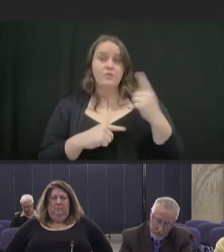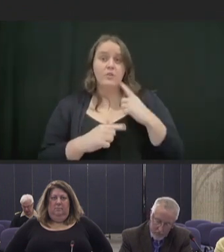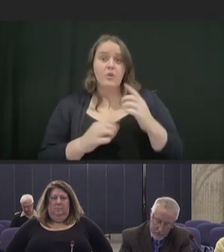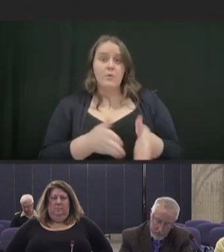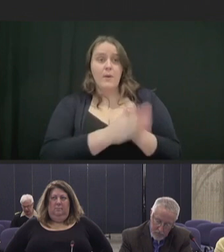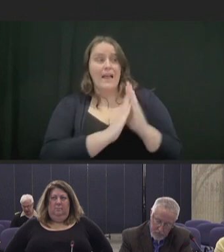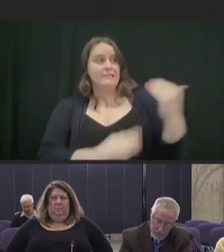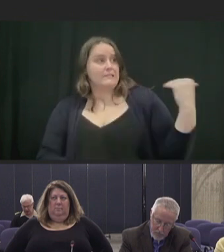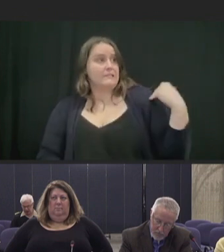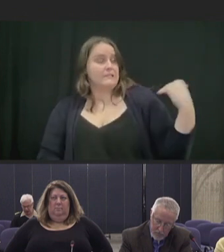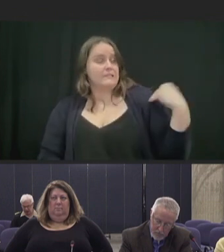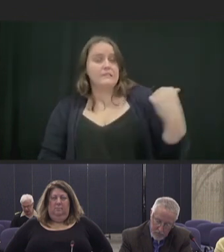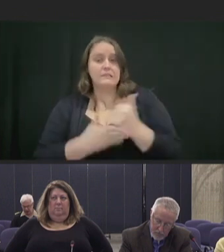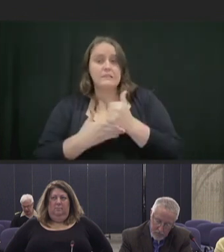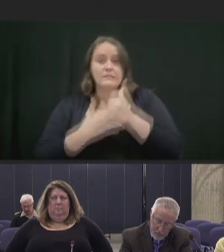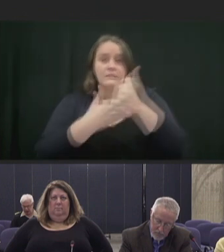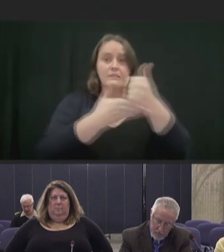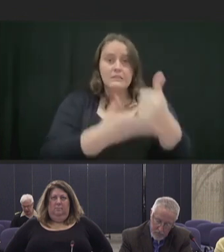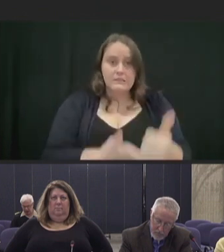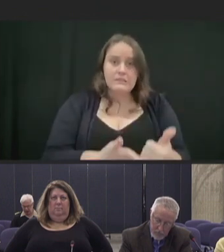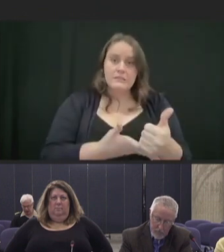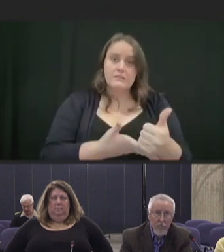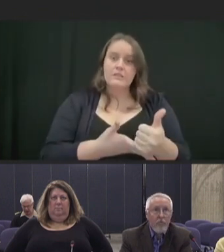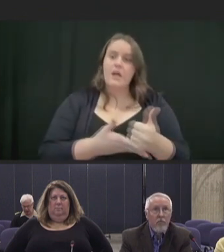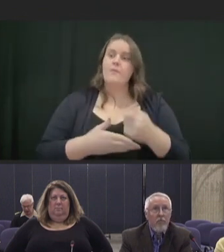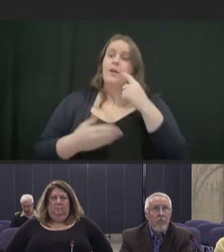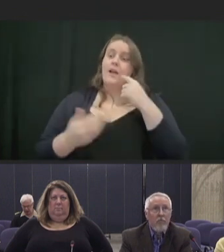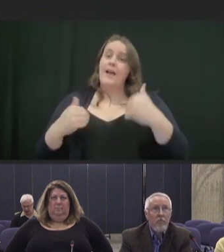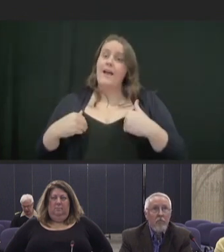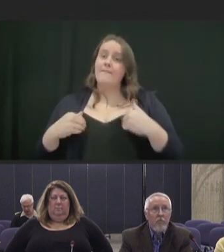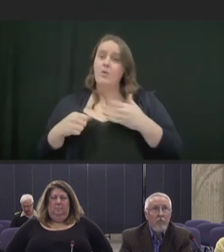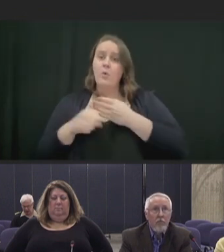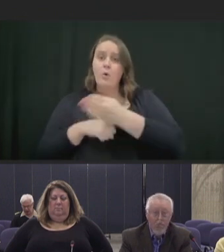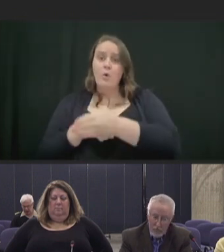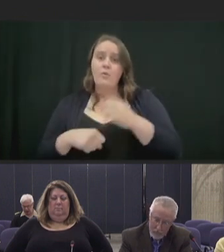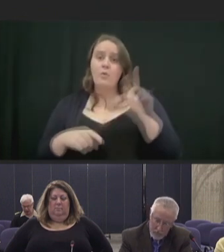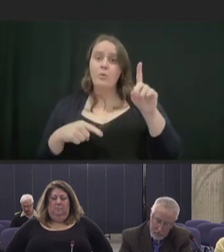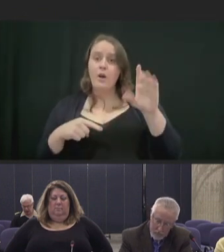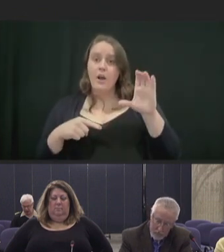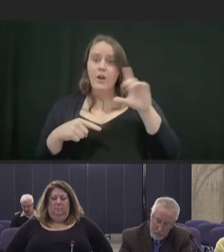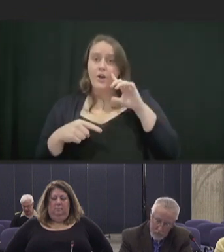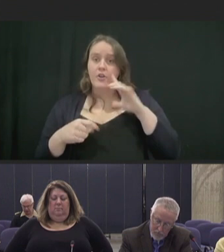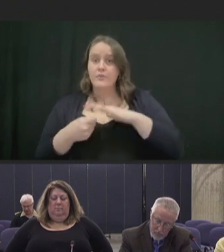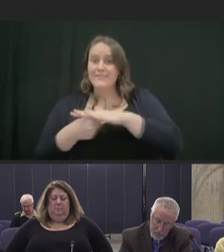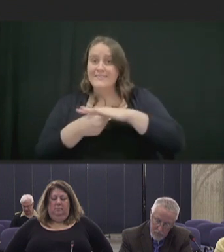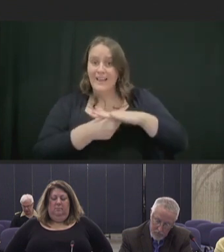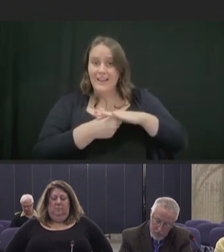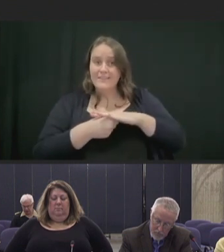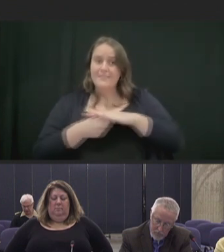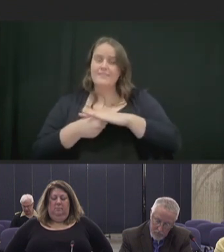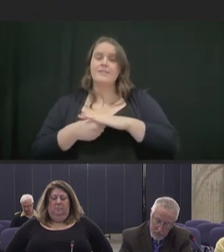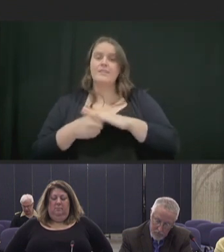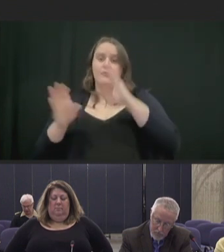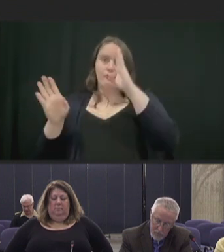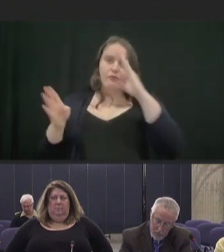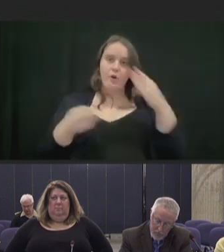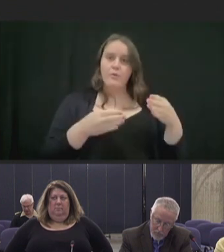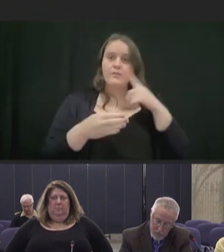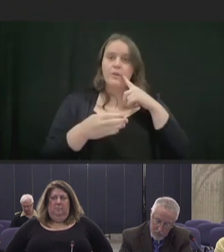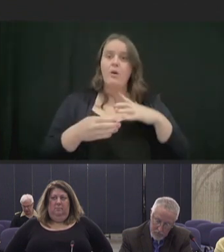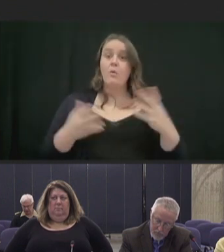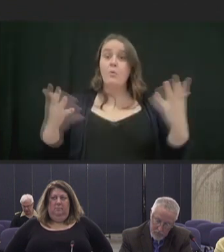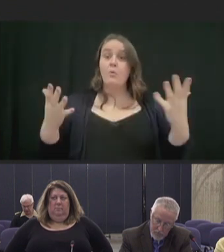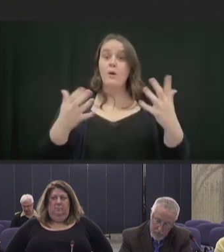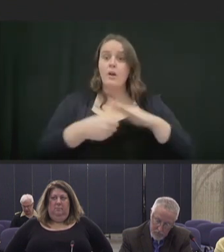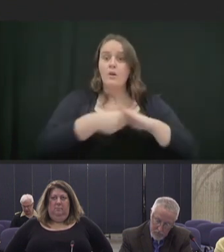global footprint of over 100 sites to the COVID vaccine development effort. We are funded in large part